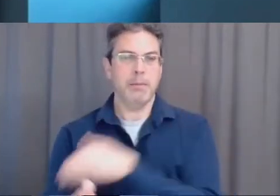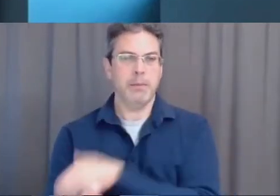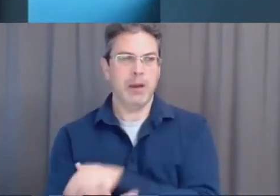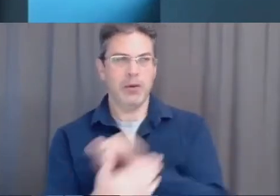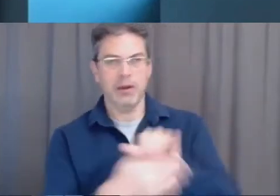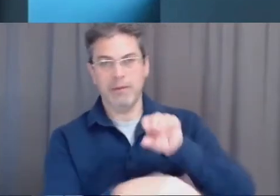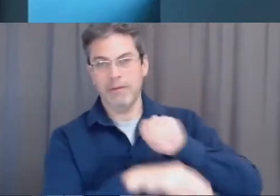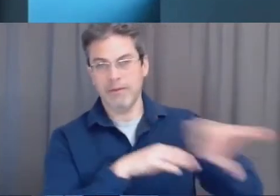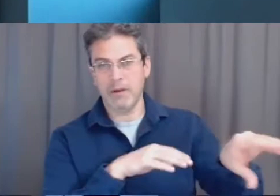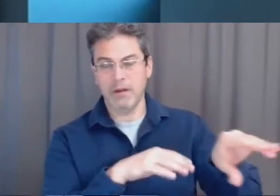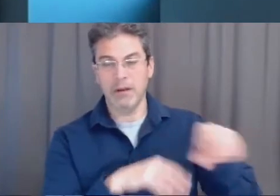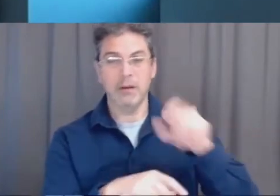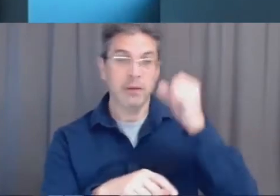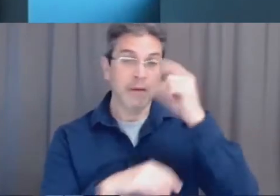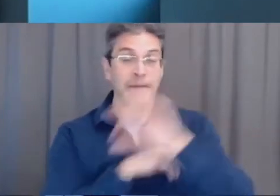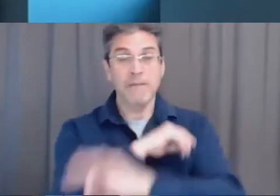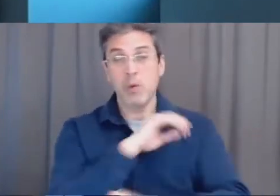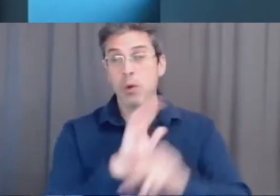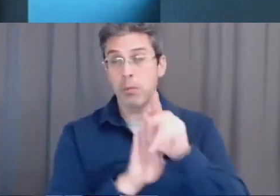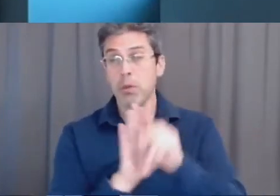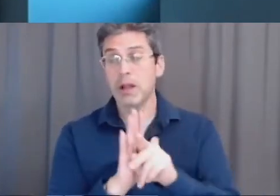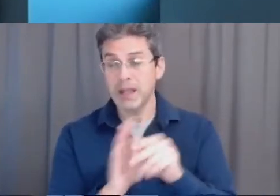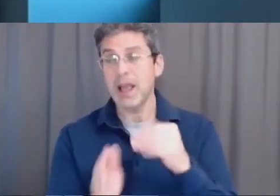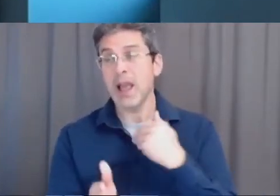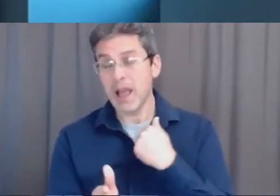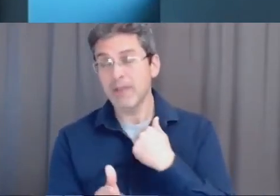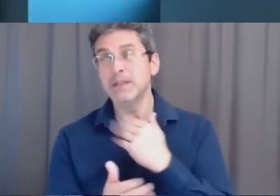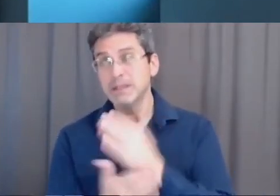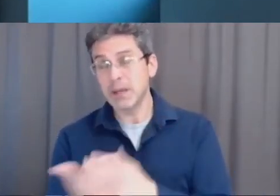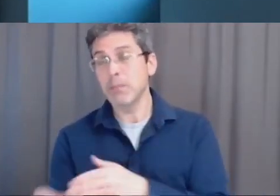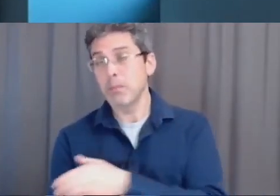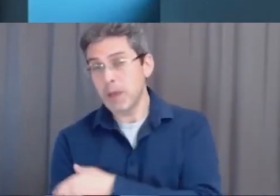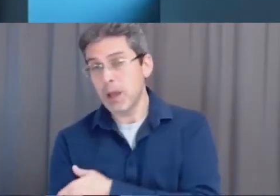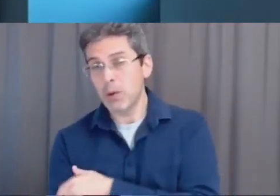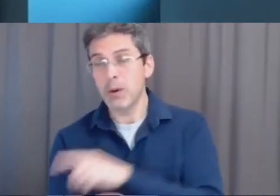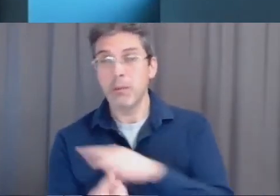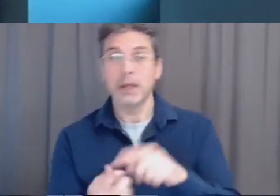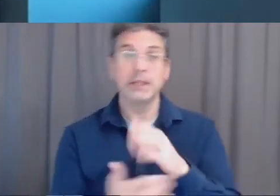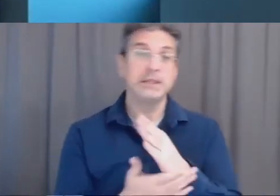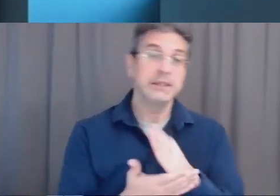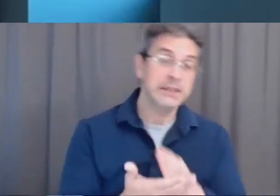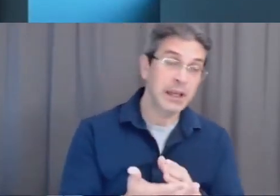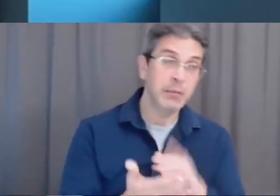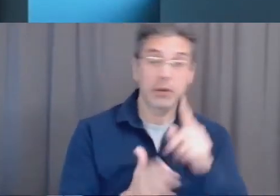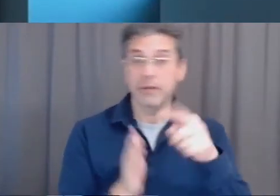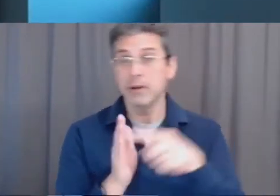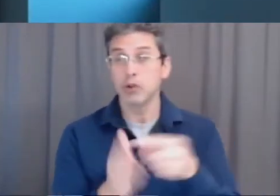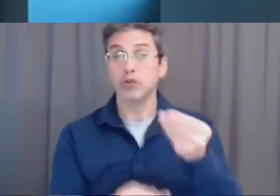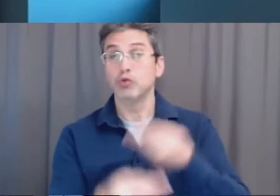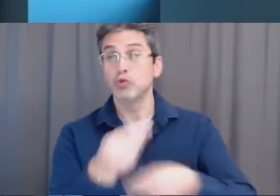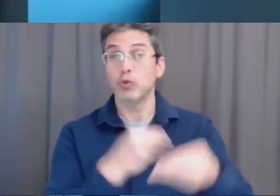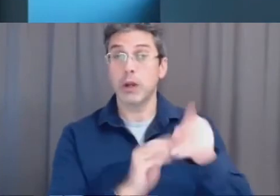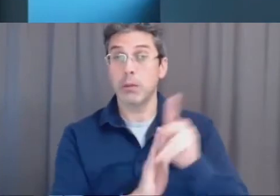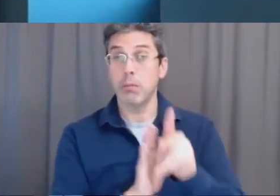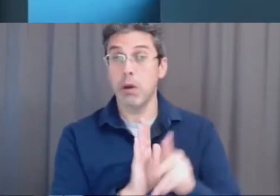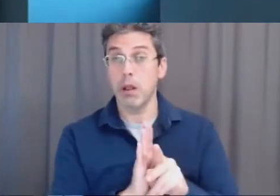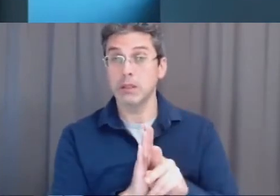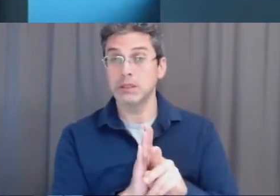policy, there are certain issues where he has more or less. Like on trade policy, he might not have very much